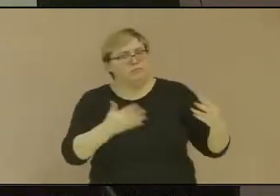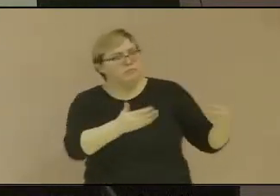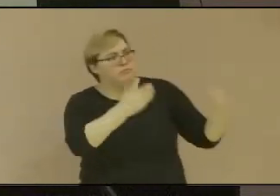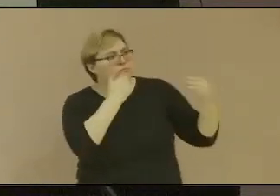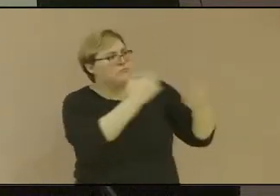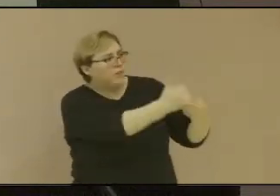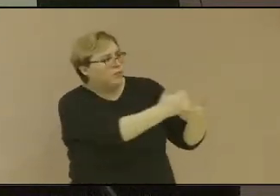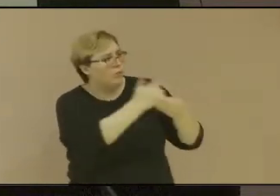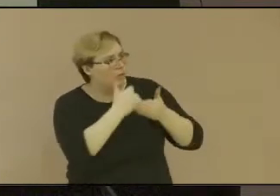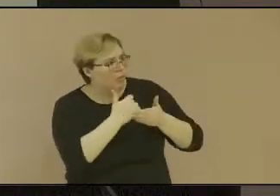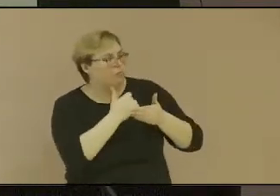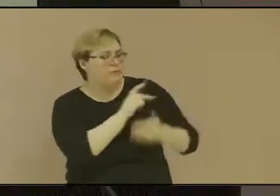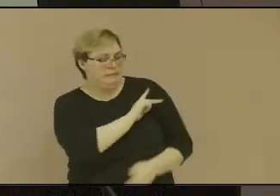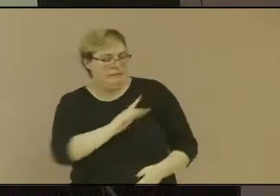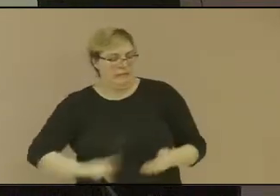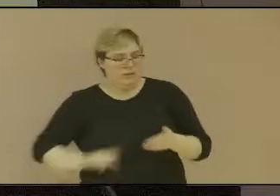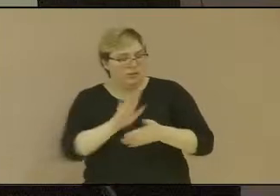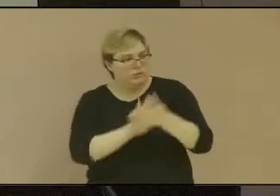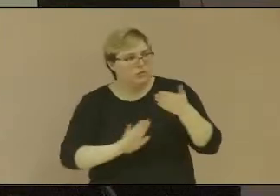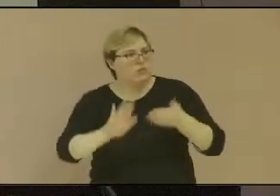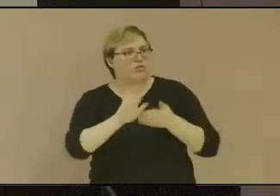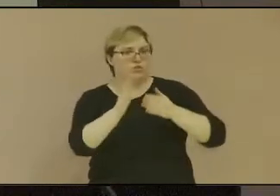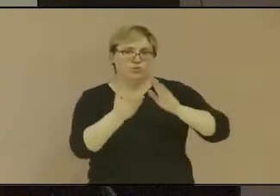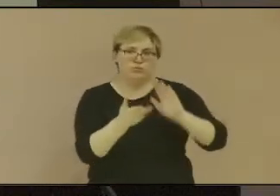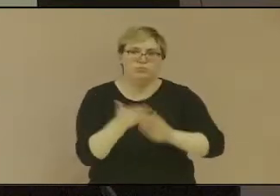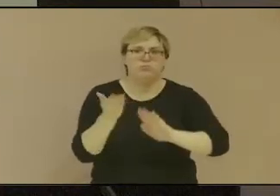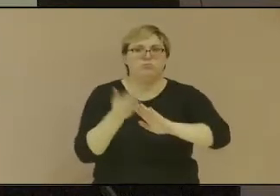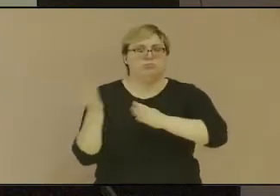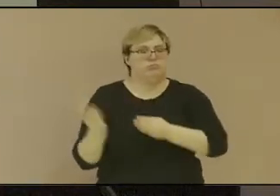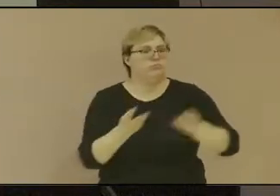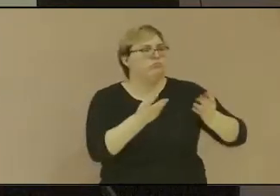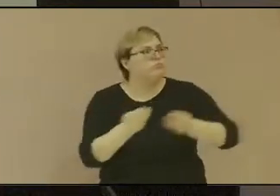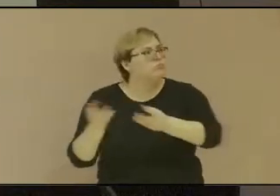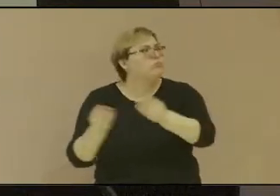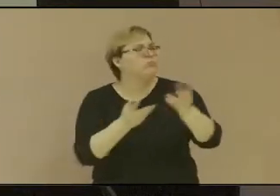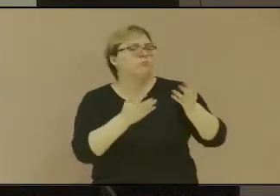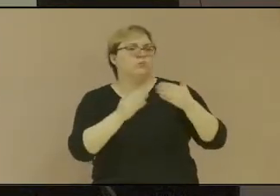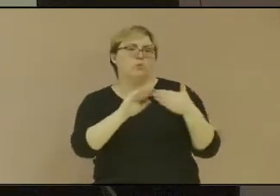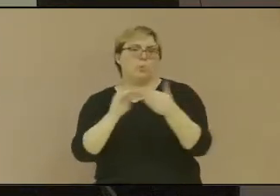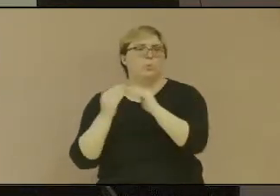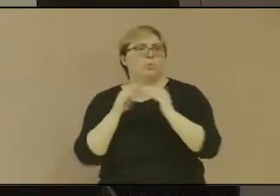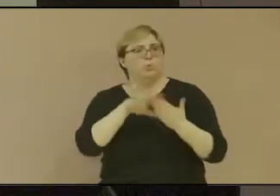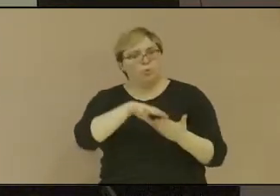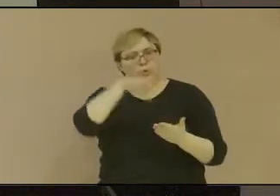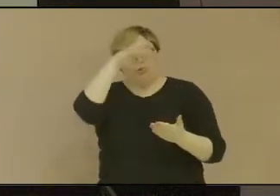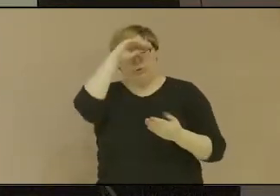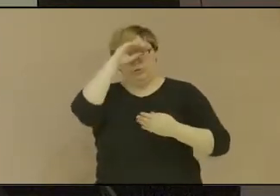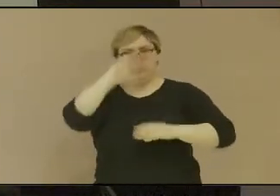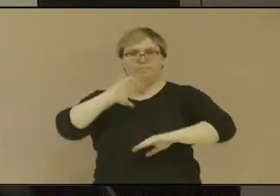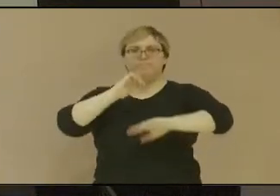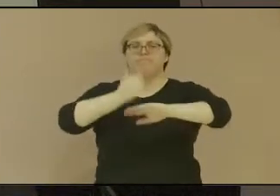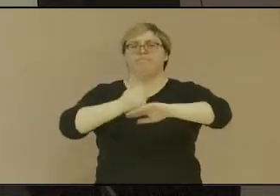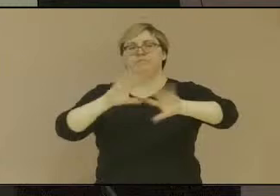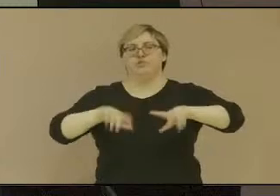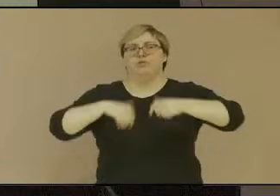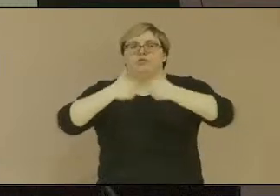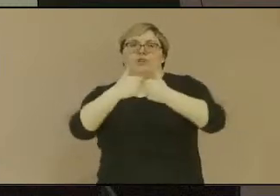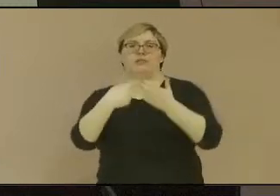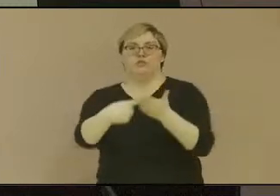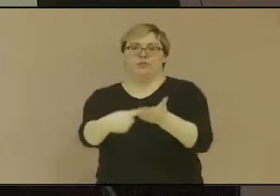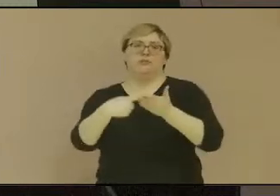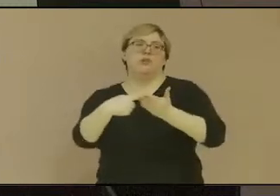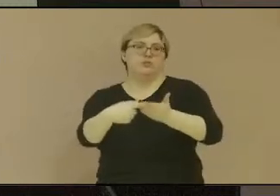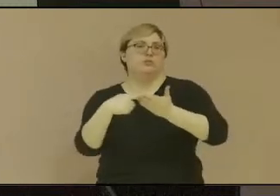facilitate events that create a rich space for communal learning and challenging conversations. This is an